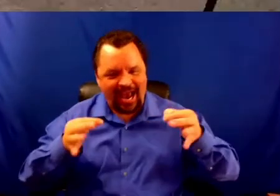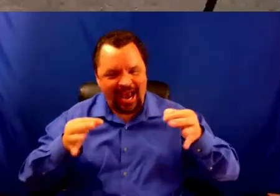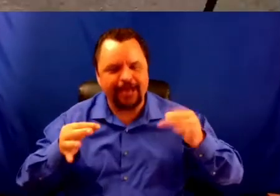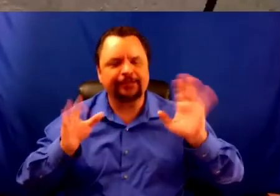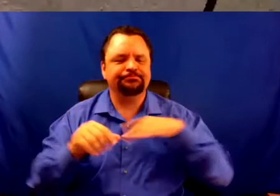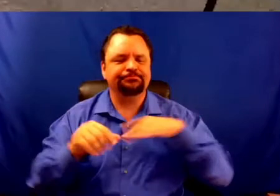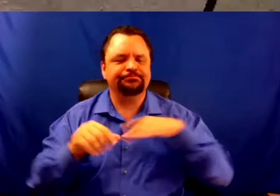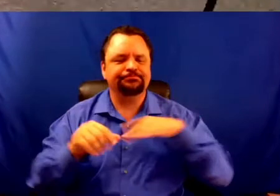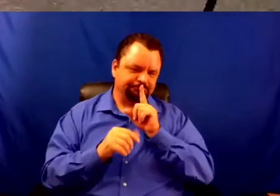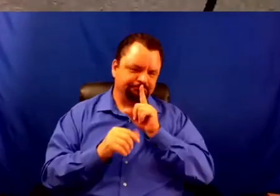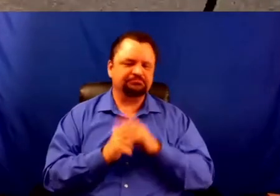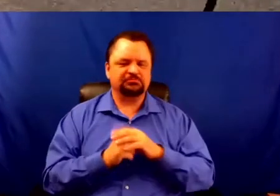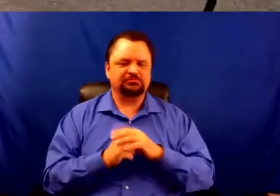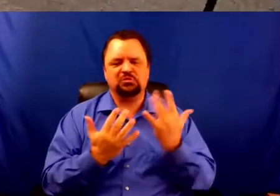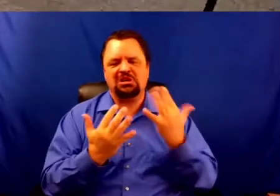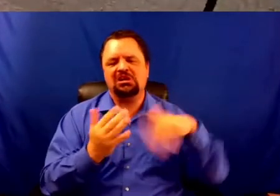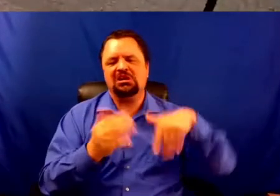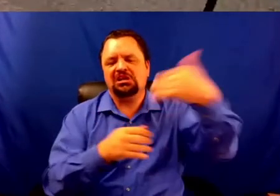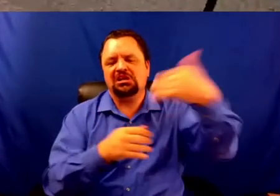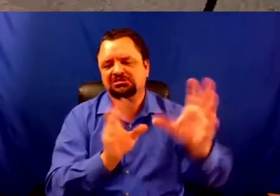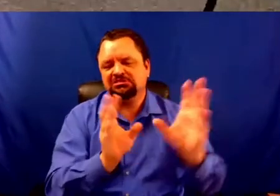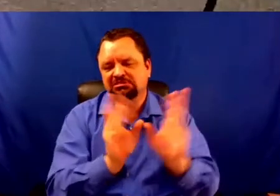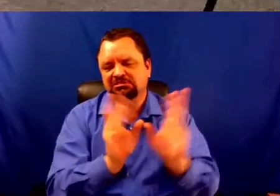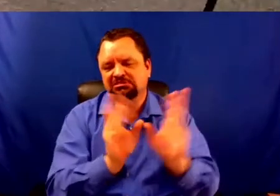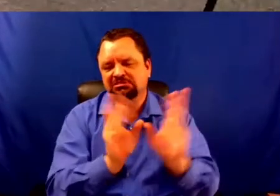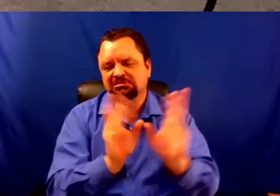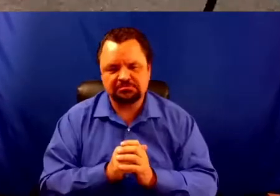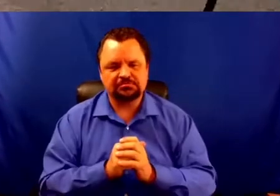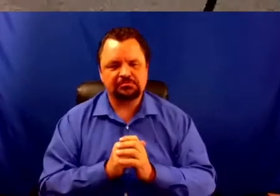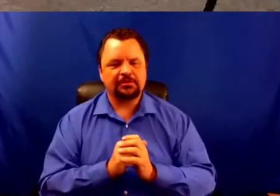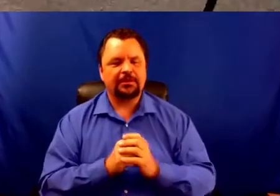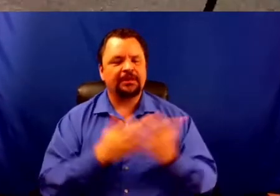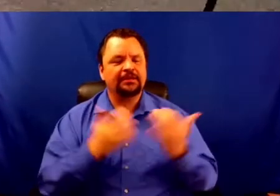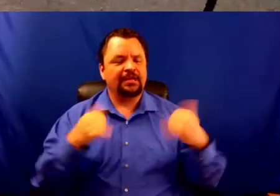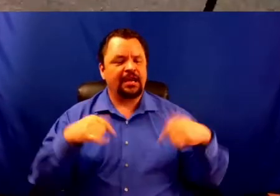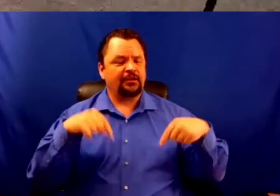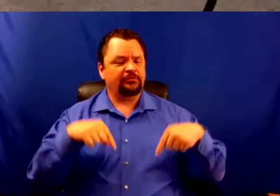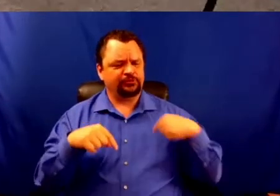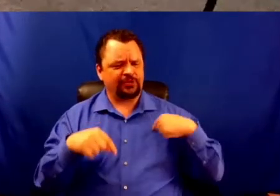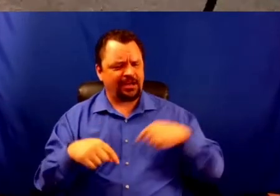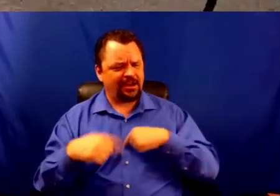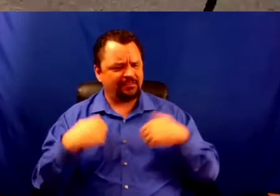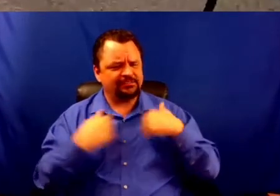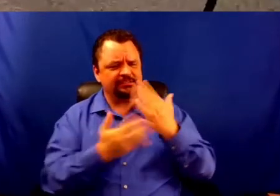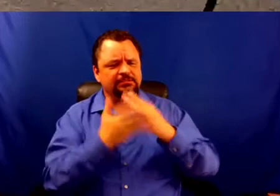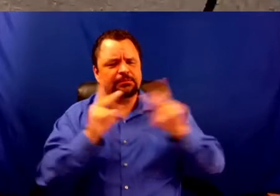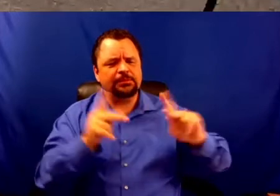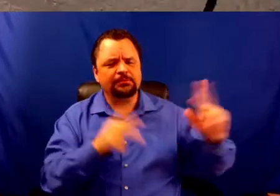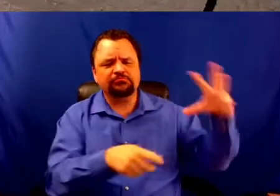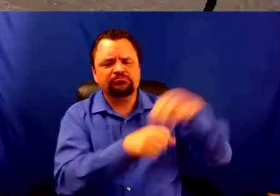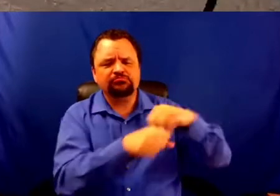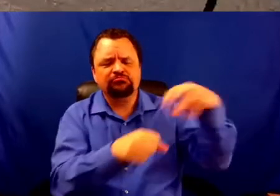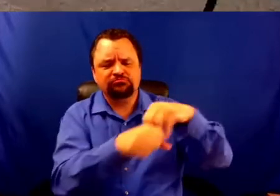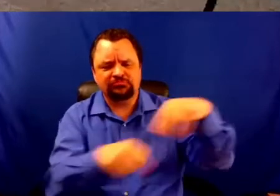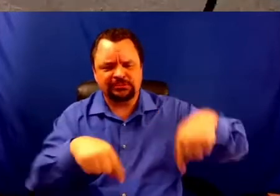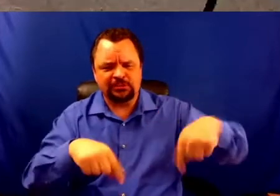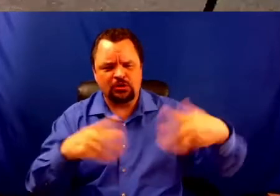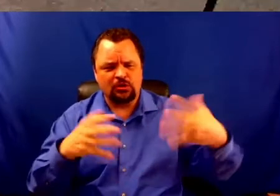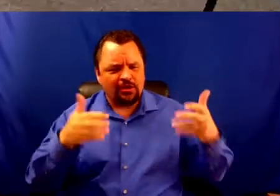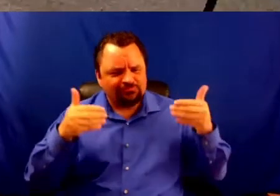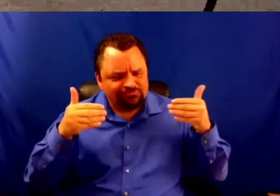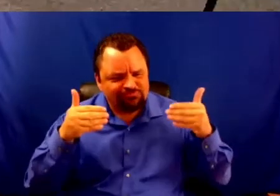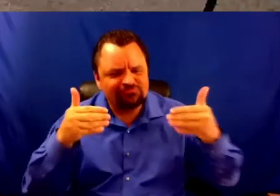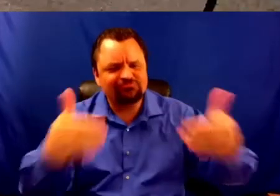and so we'll catch that up. But we do have some partners, members of our community that I would like to move forward with